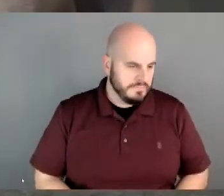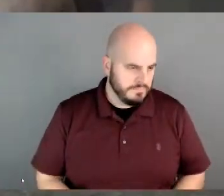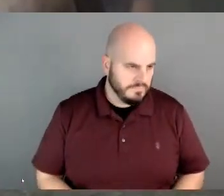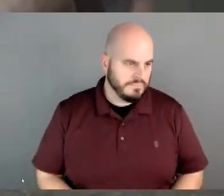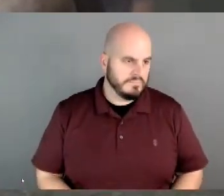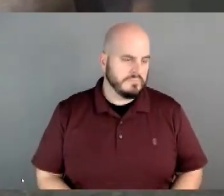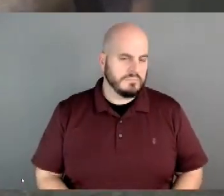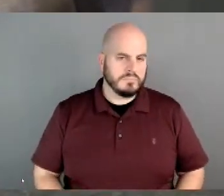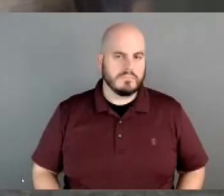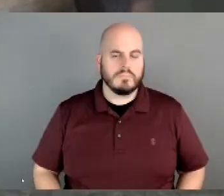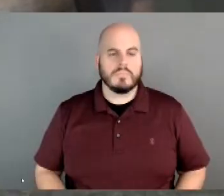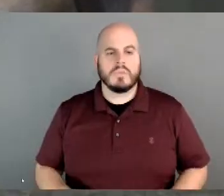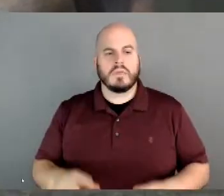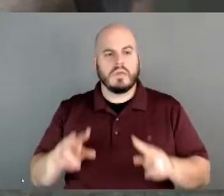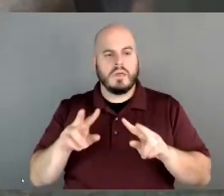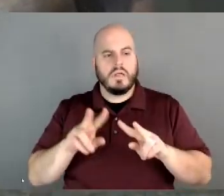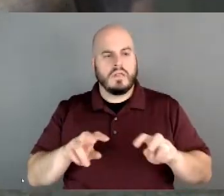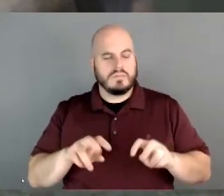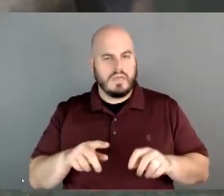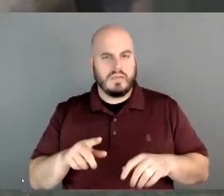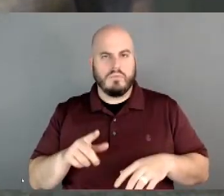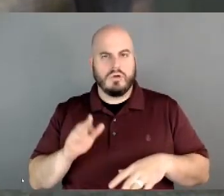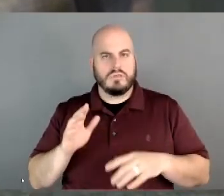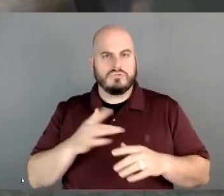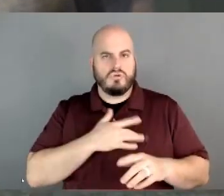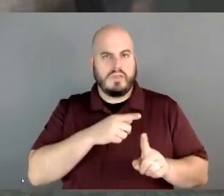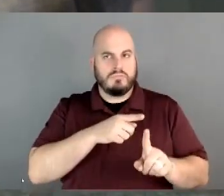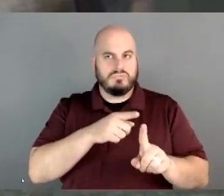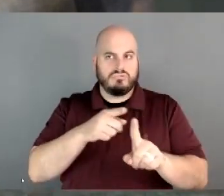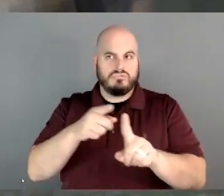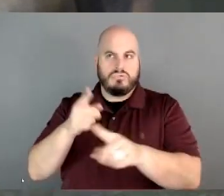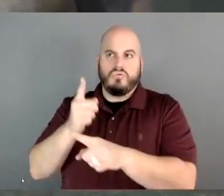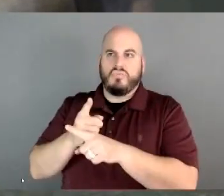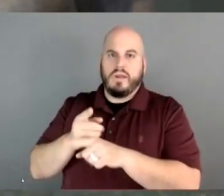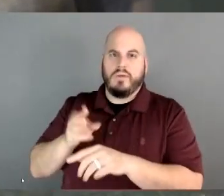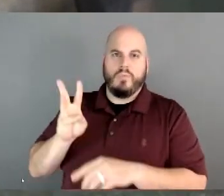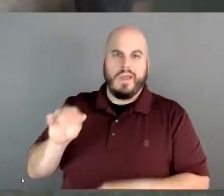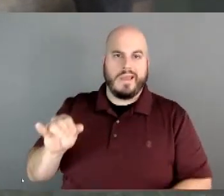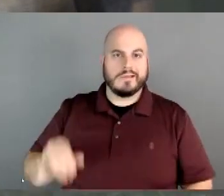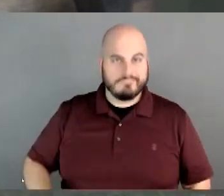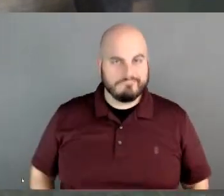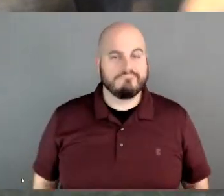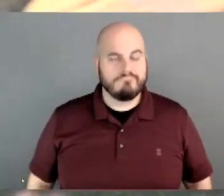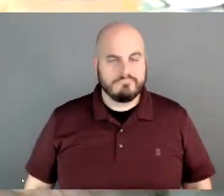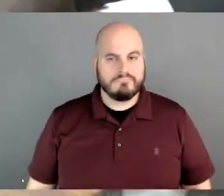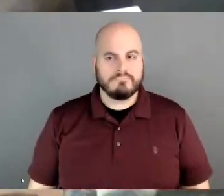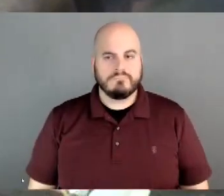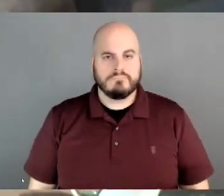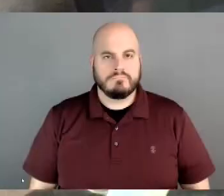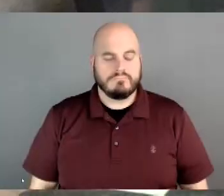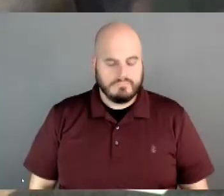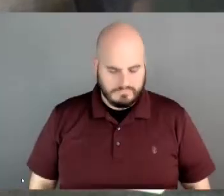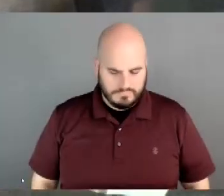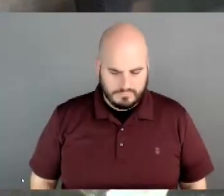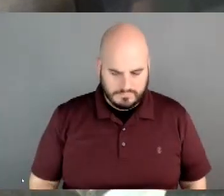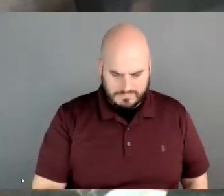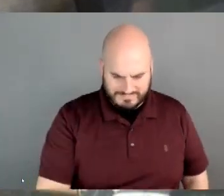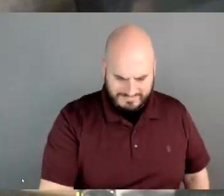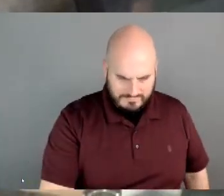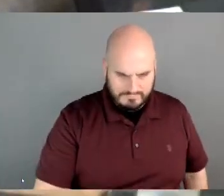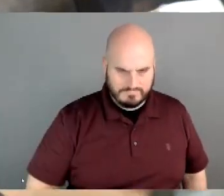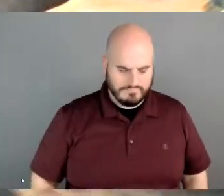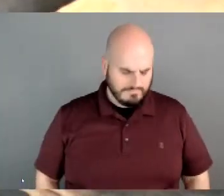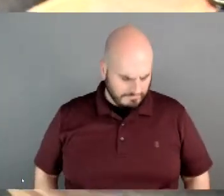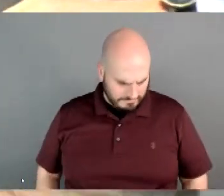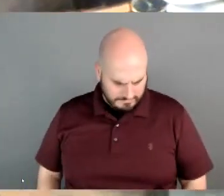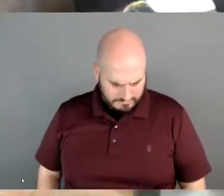Looks like we're heading in the right direction, but I'm really excited about it. You